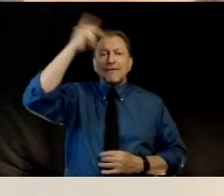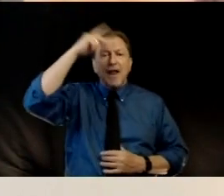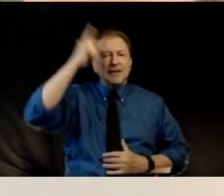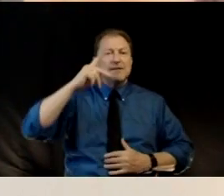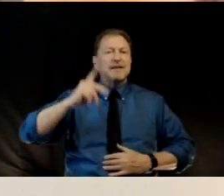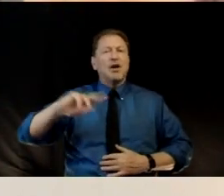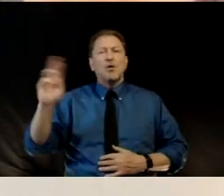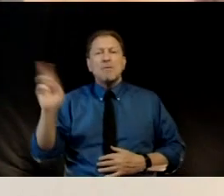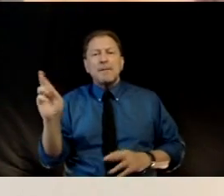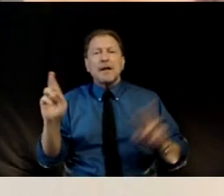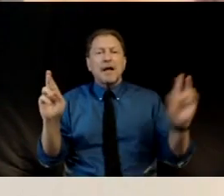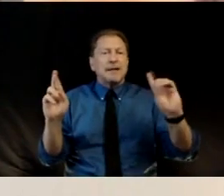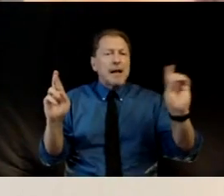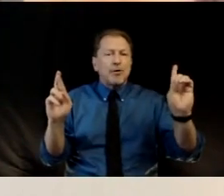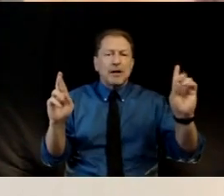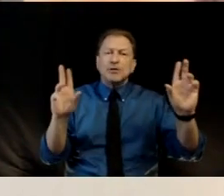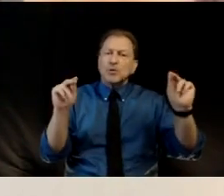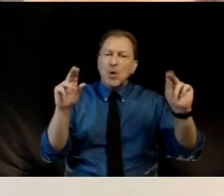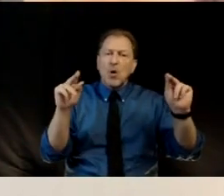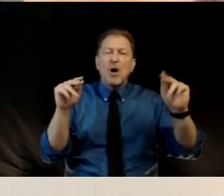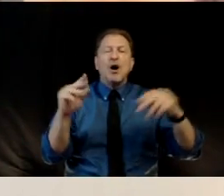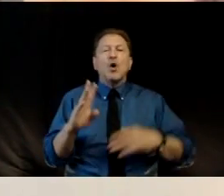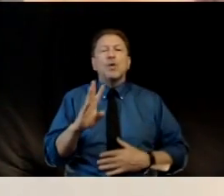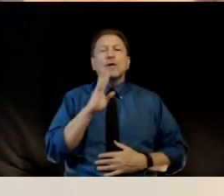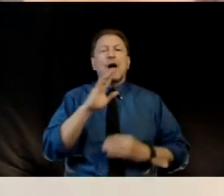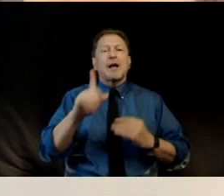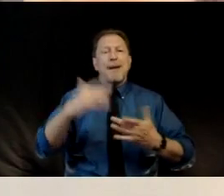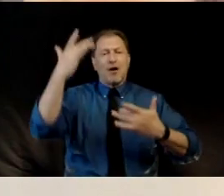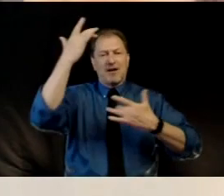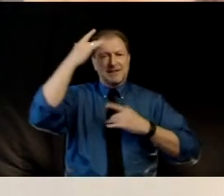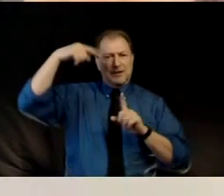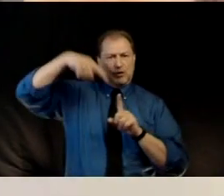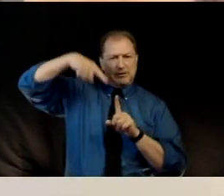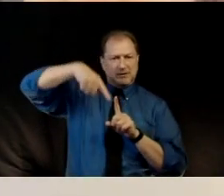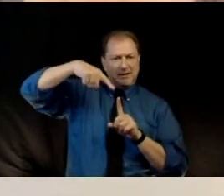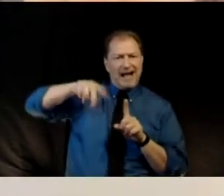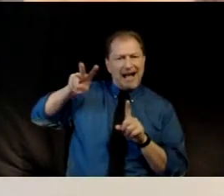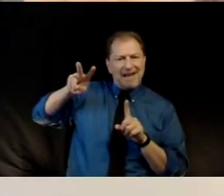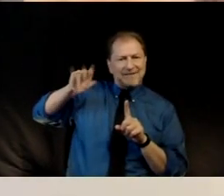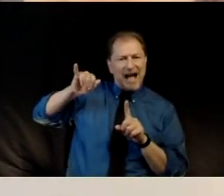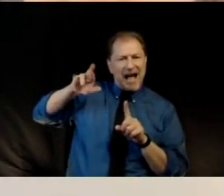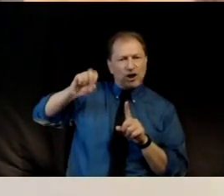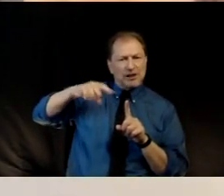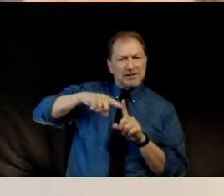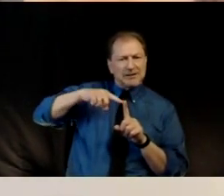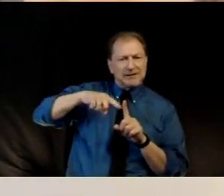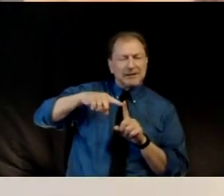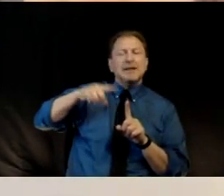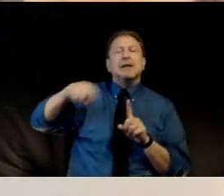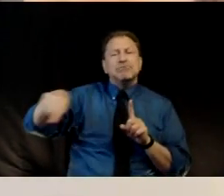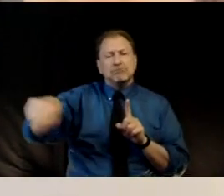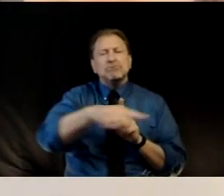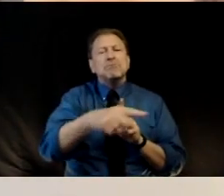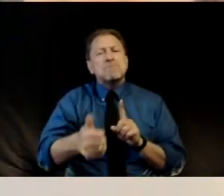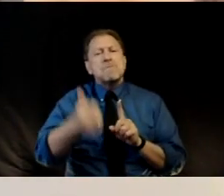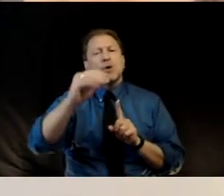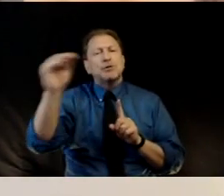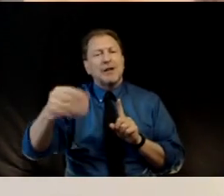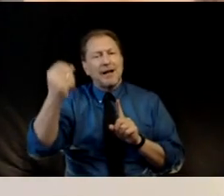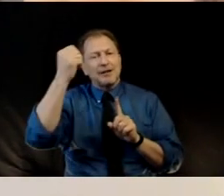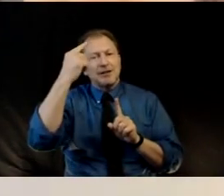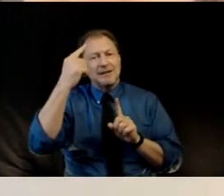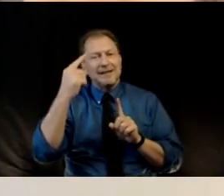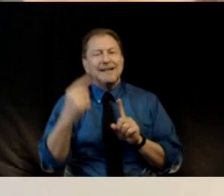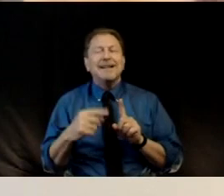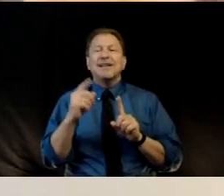you understand that. A lot of you, almost all of you. And you will take my message to heart. And you'll lead your